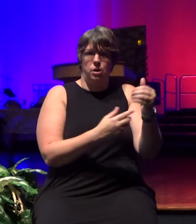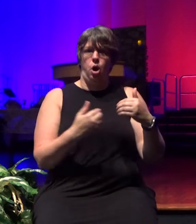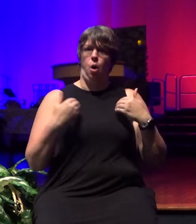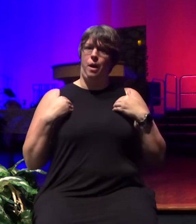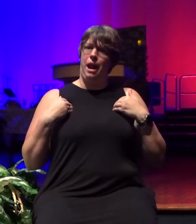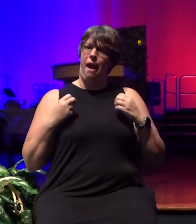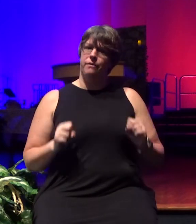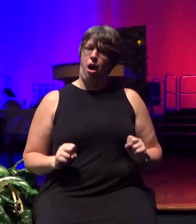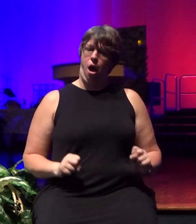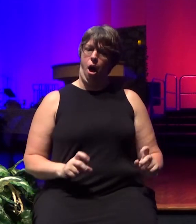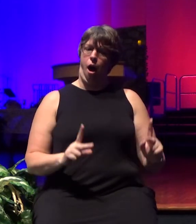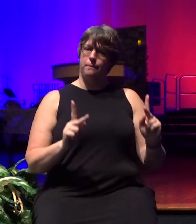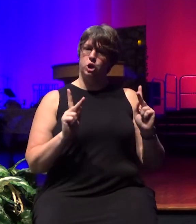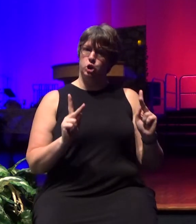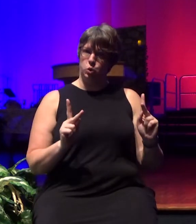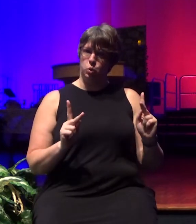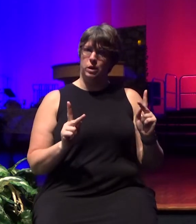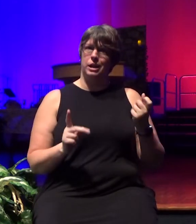so full.